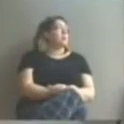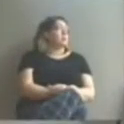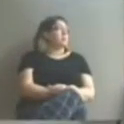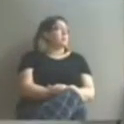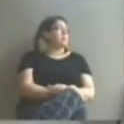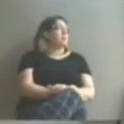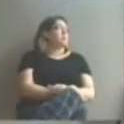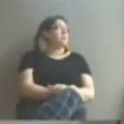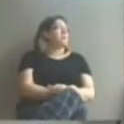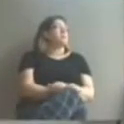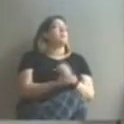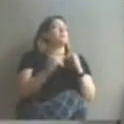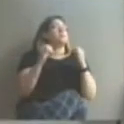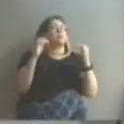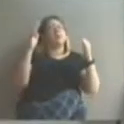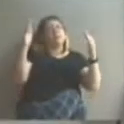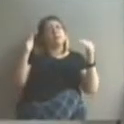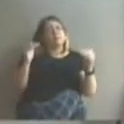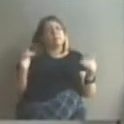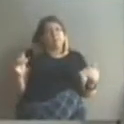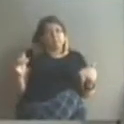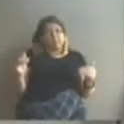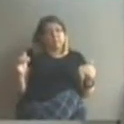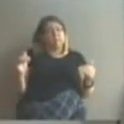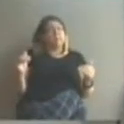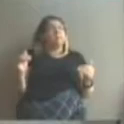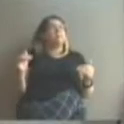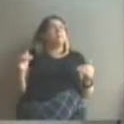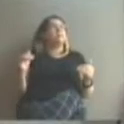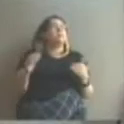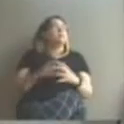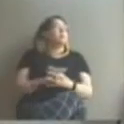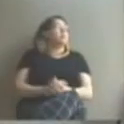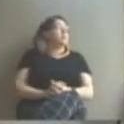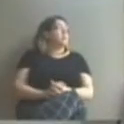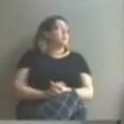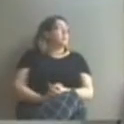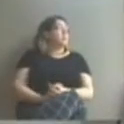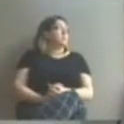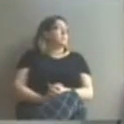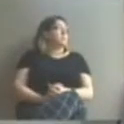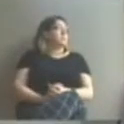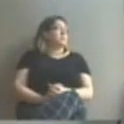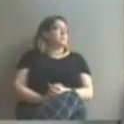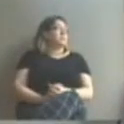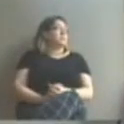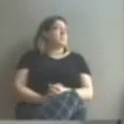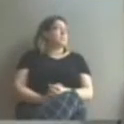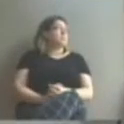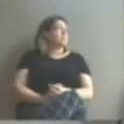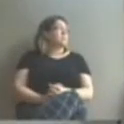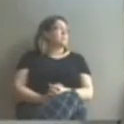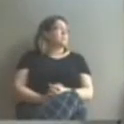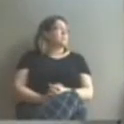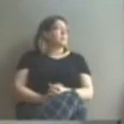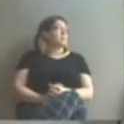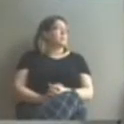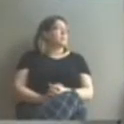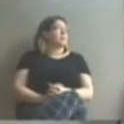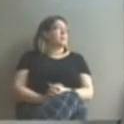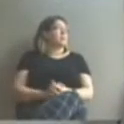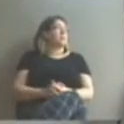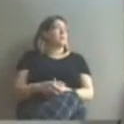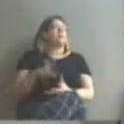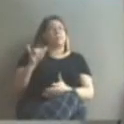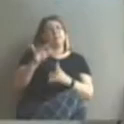from our action items. That concludes our action items, so thank you very much. And yeah, I know that was a